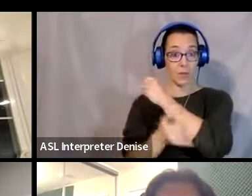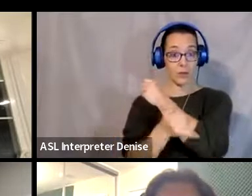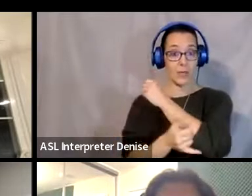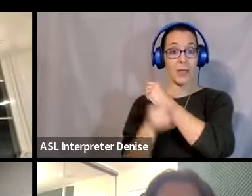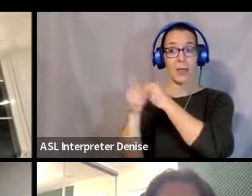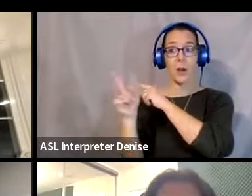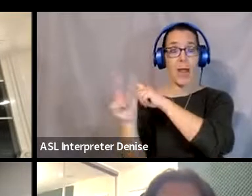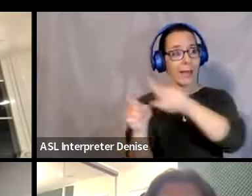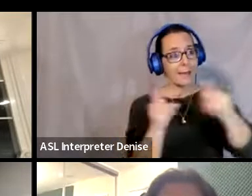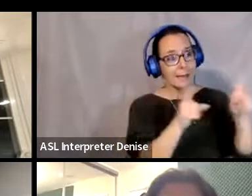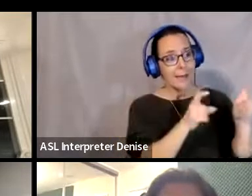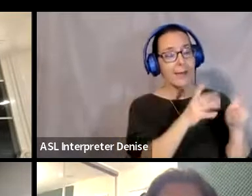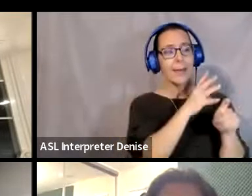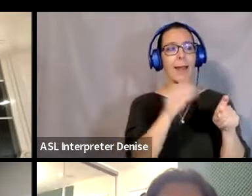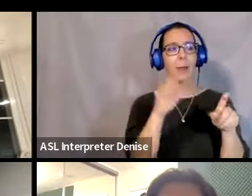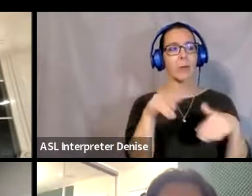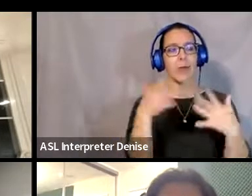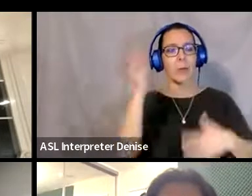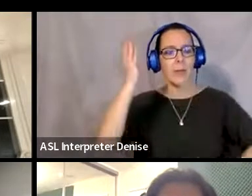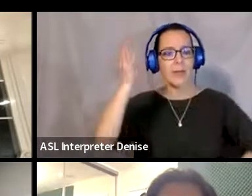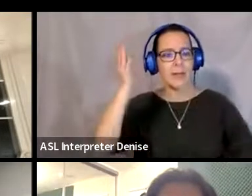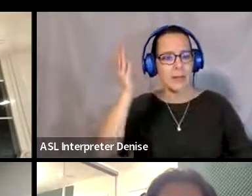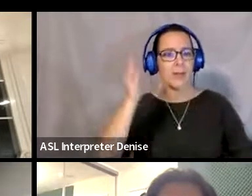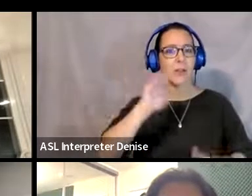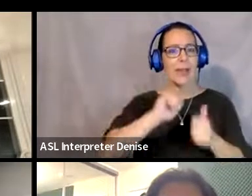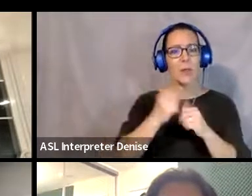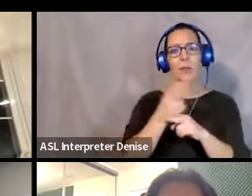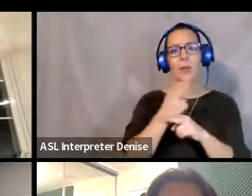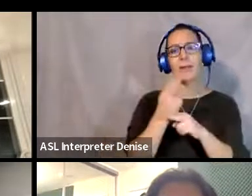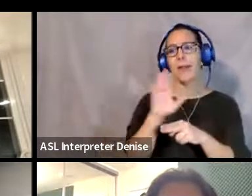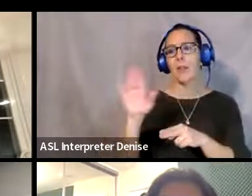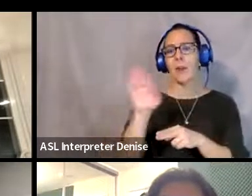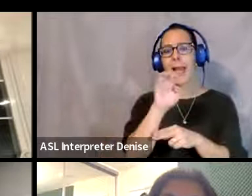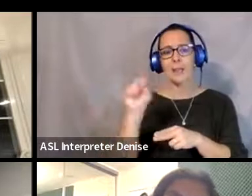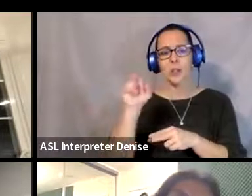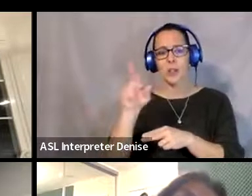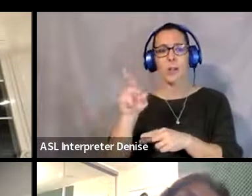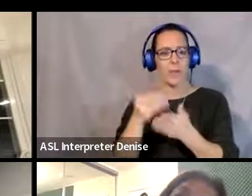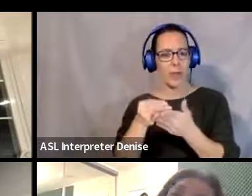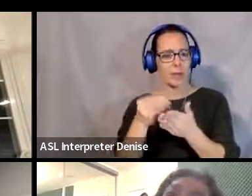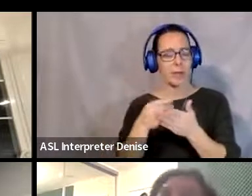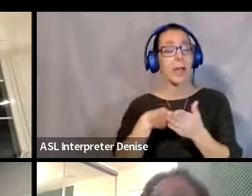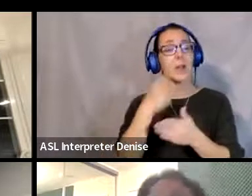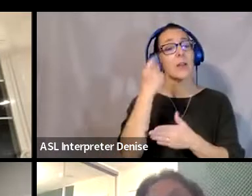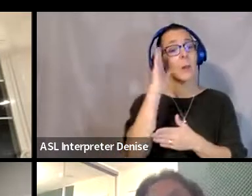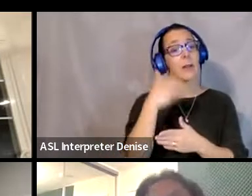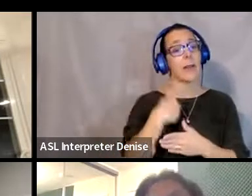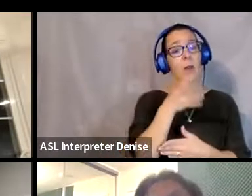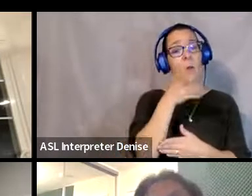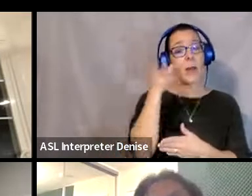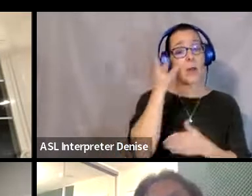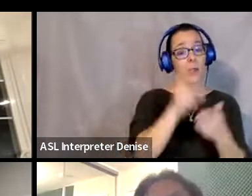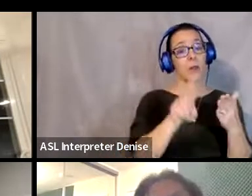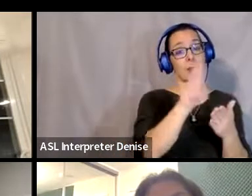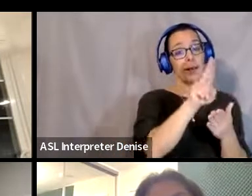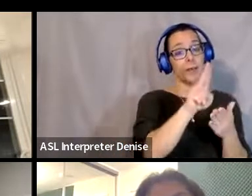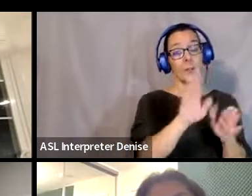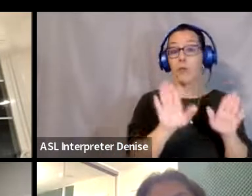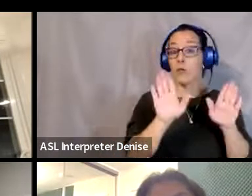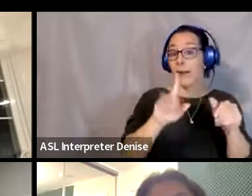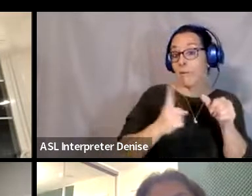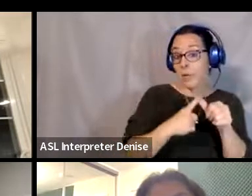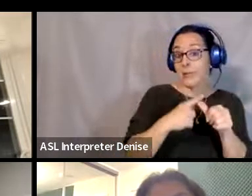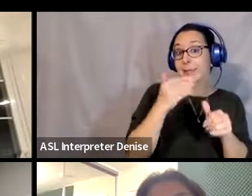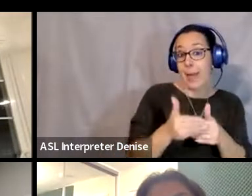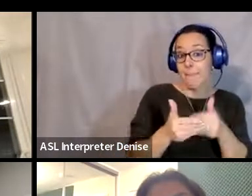surveys and presentations about how they're using the ESSER funds. I understand we're going to do a parent university, which is a great first step, but